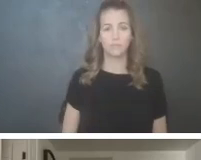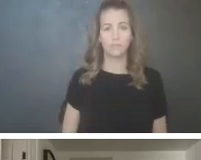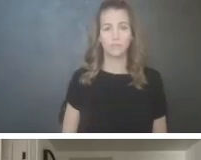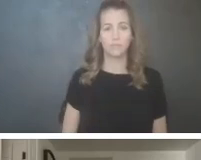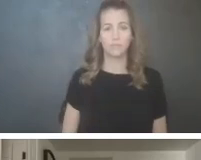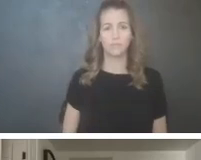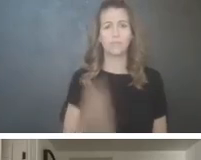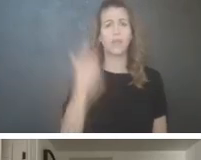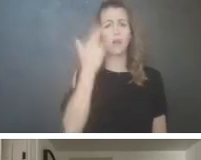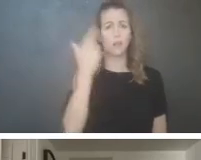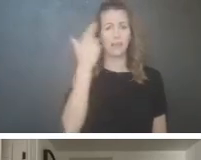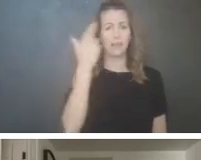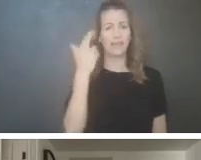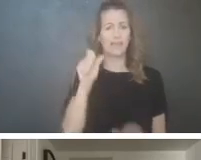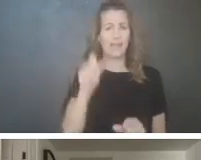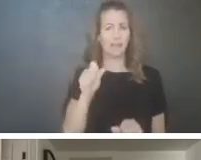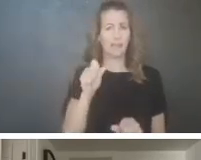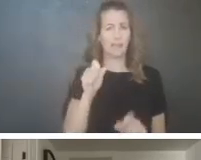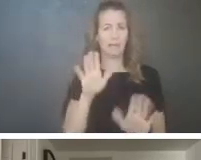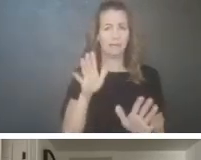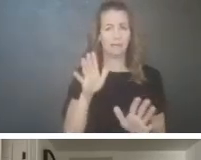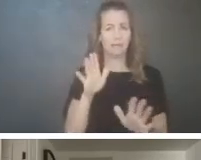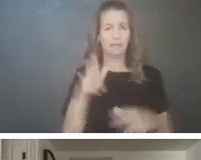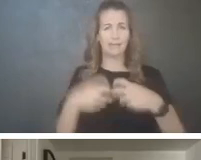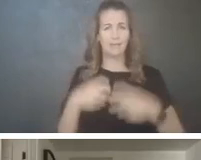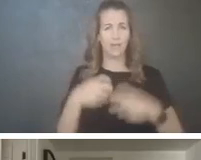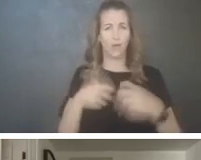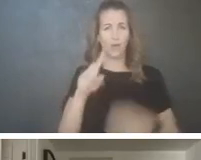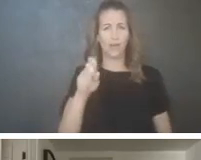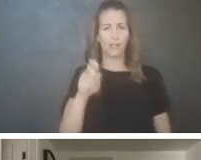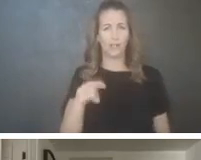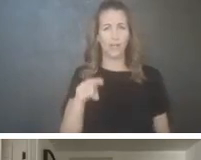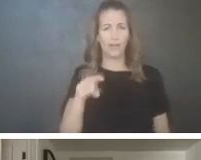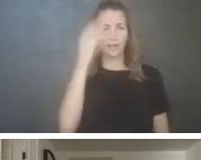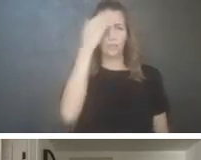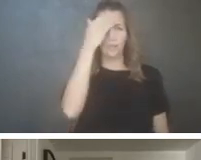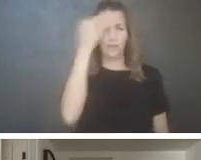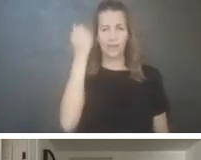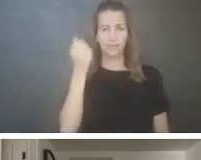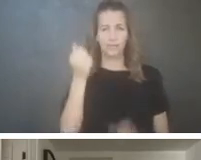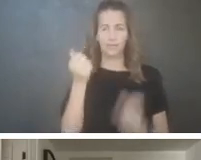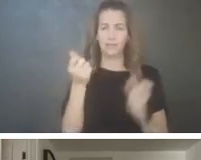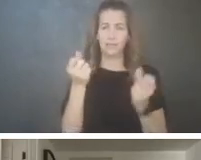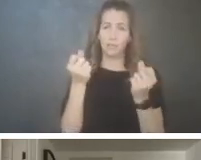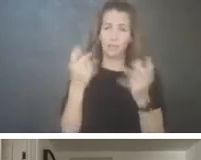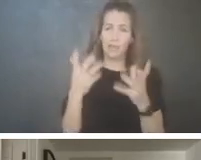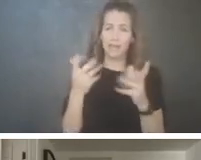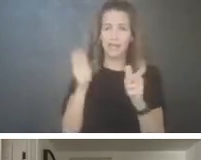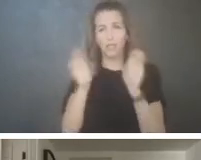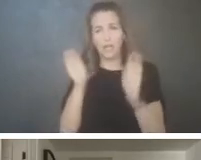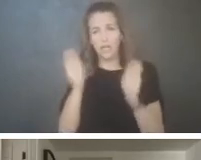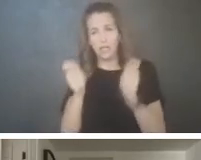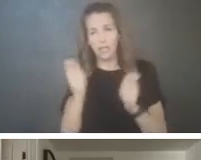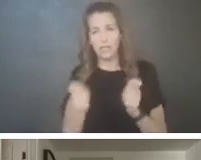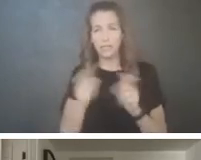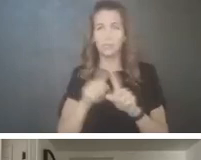And I realize this can be kind of a misleading question now that I'm reading it because there's many iterations, but you